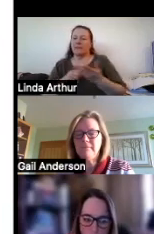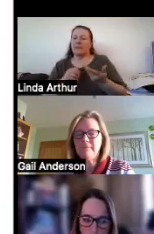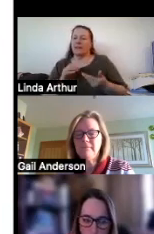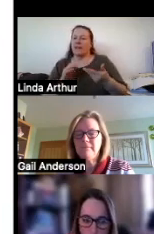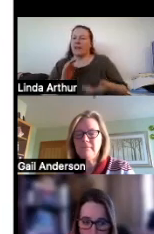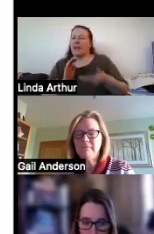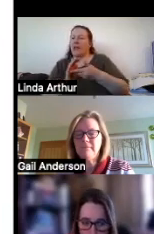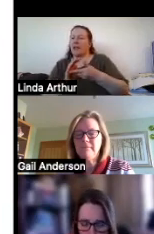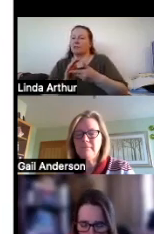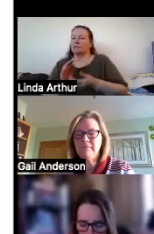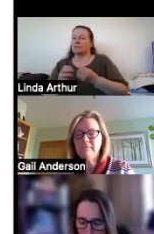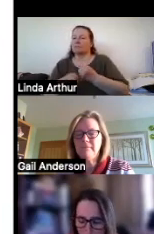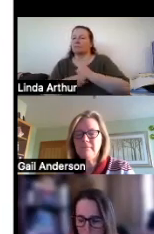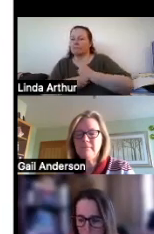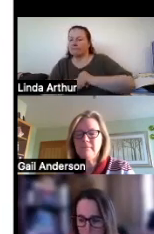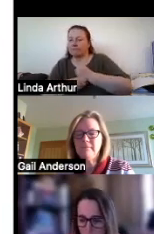the